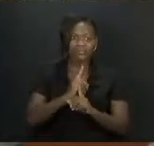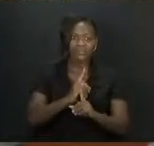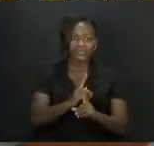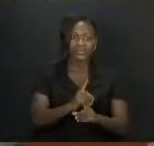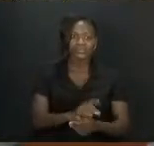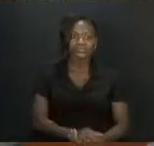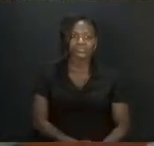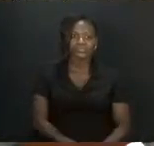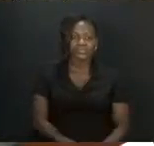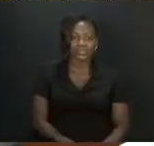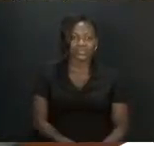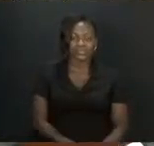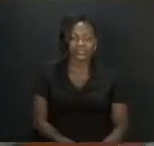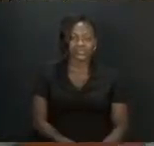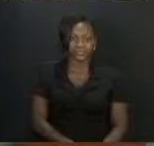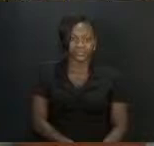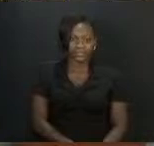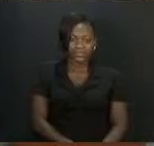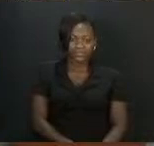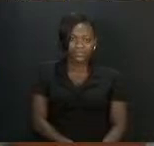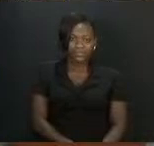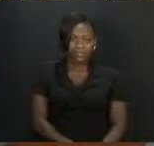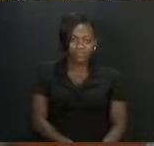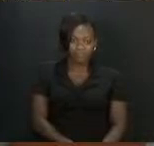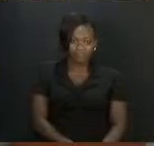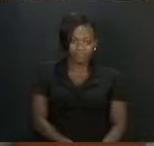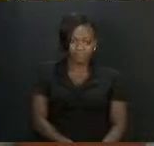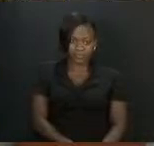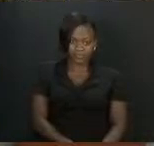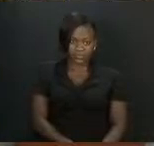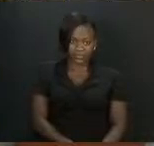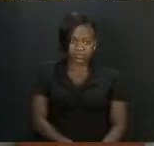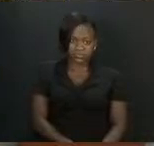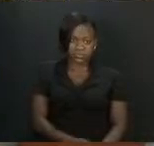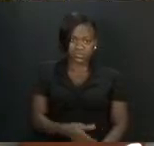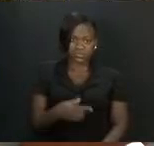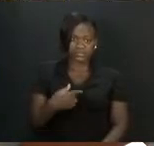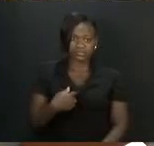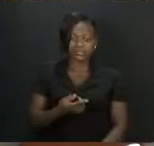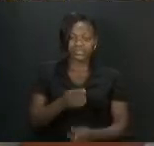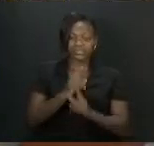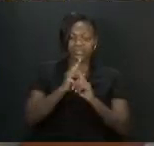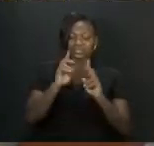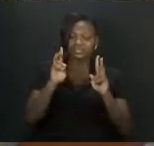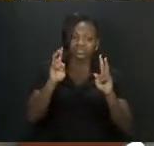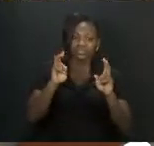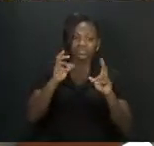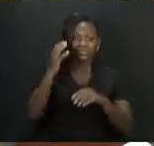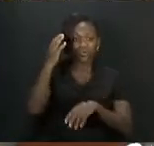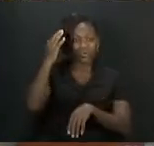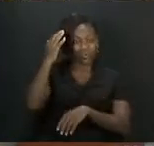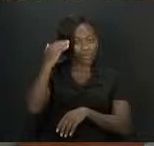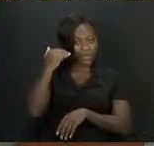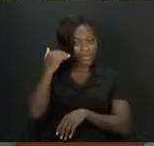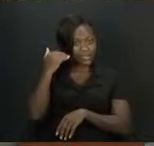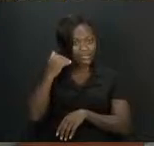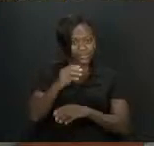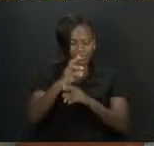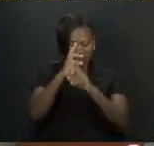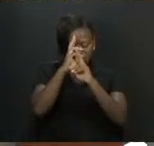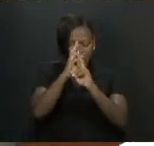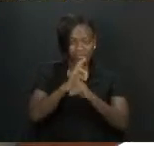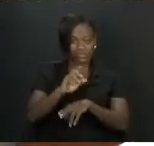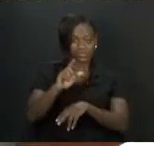So Mr. Speaker, I am responding to these matters because the Honorable